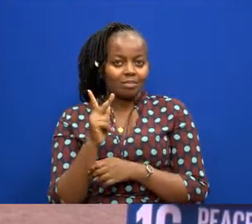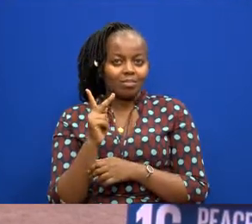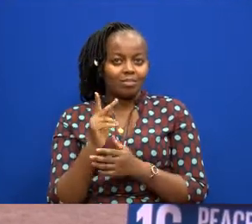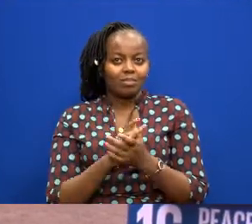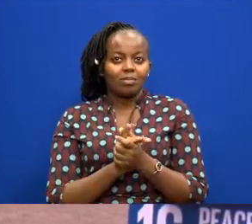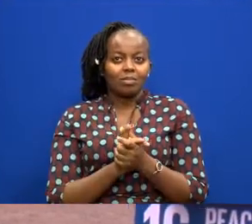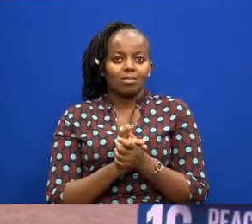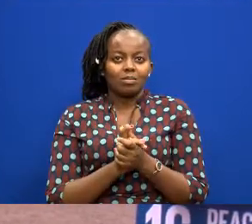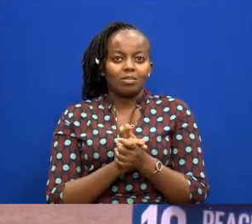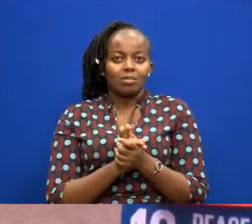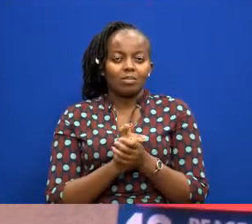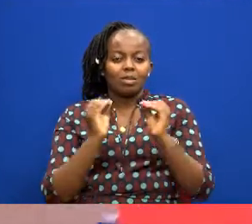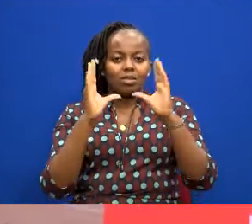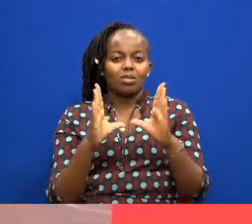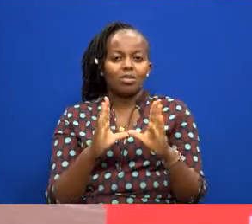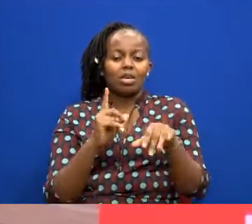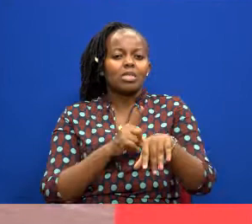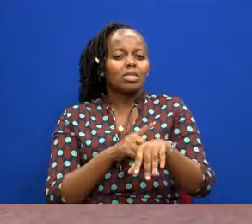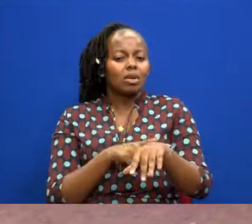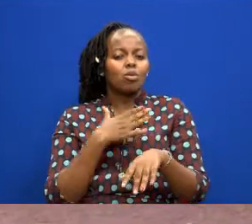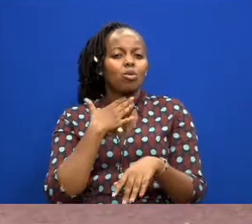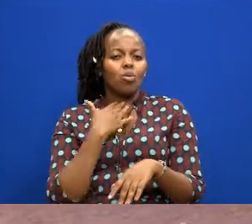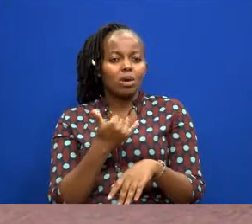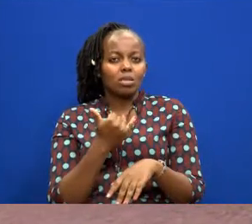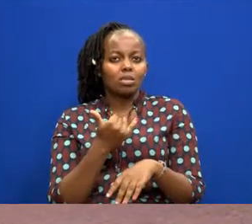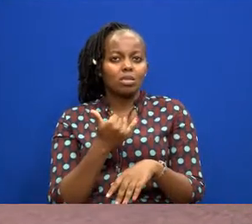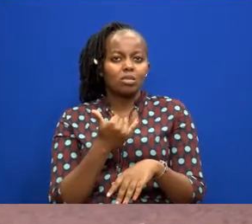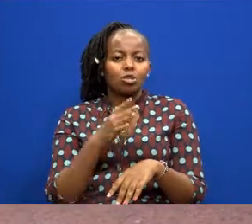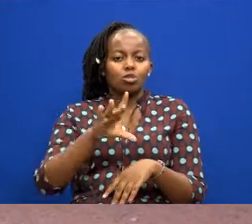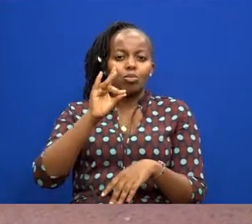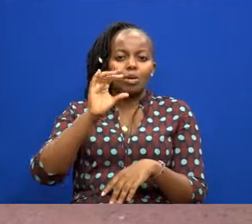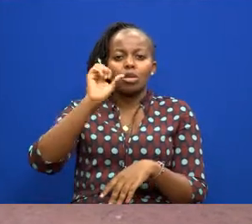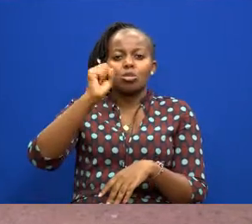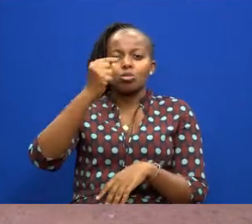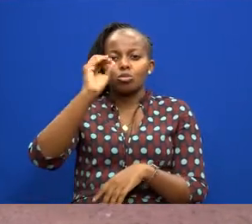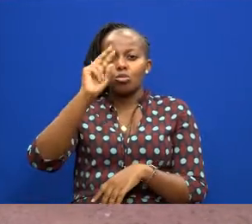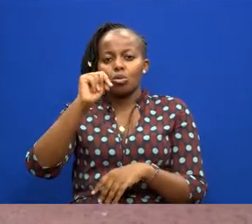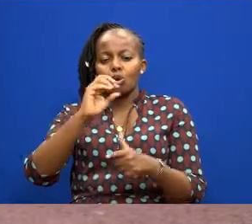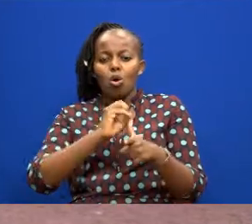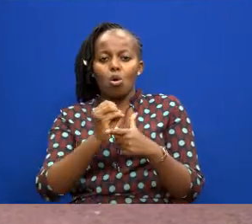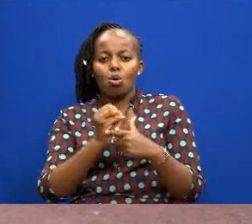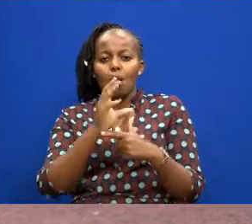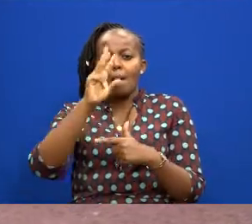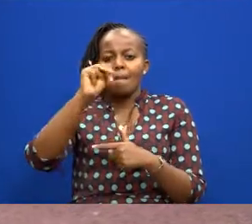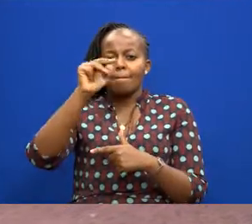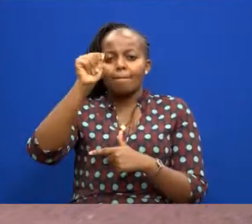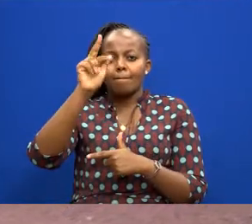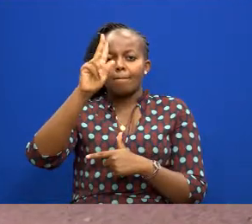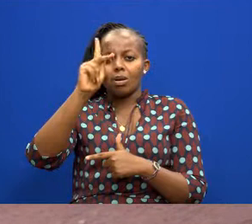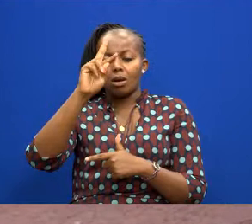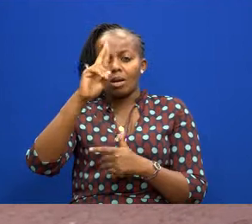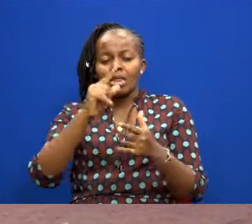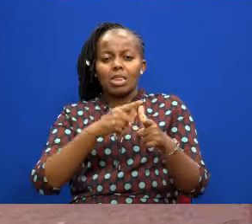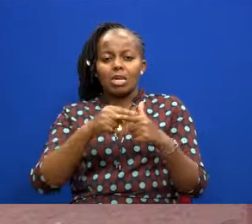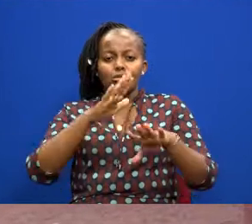then, yes. When you want to pick your stone Yeah. on your object, then you step with both stones on the second